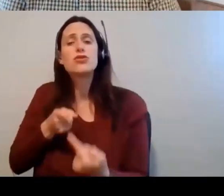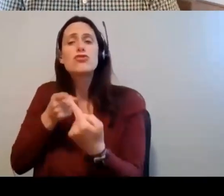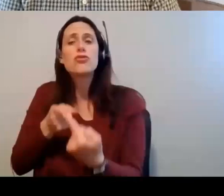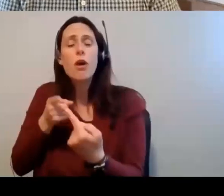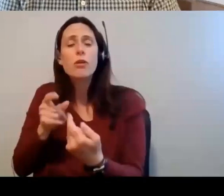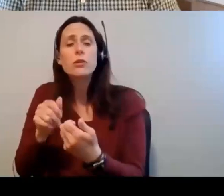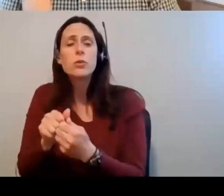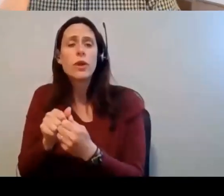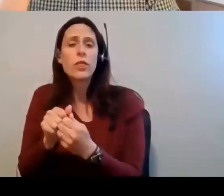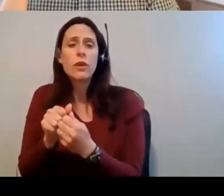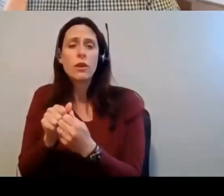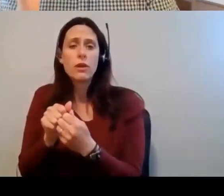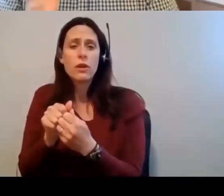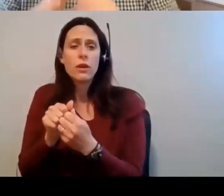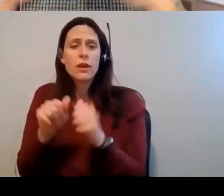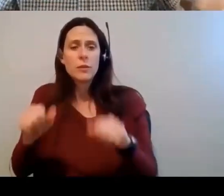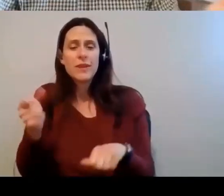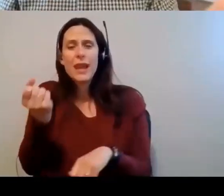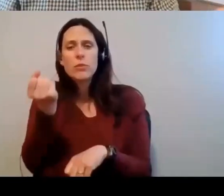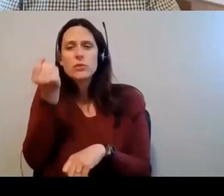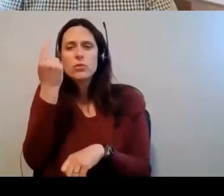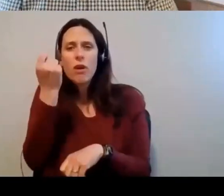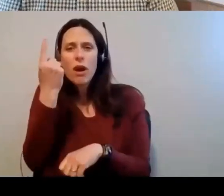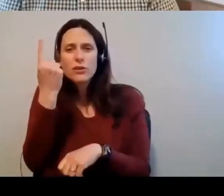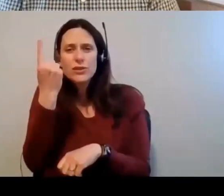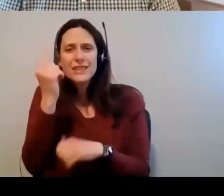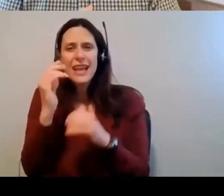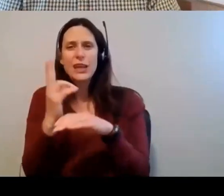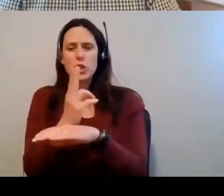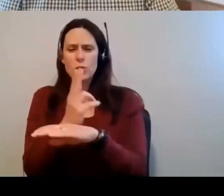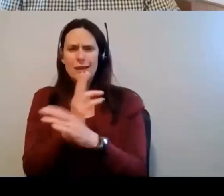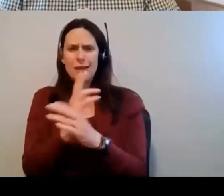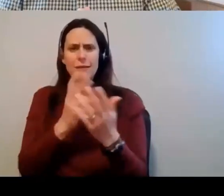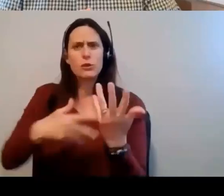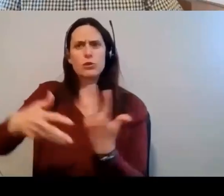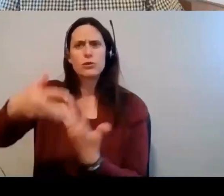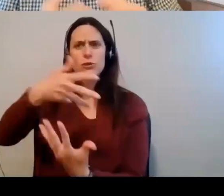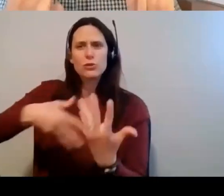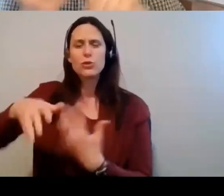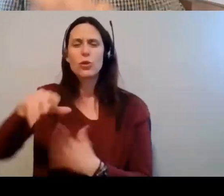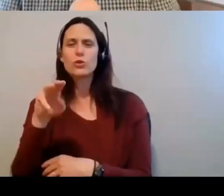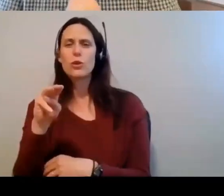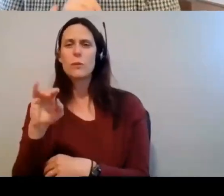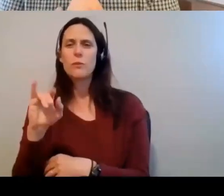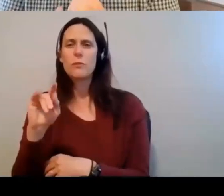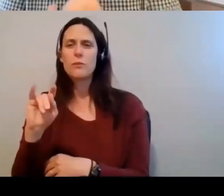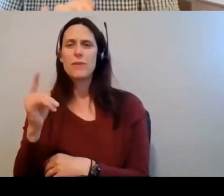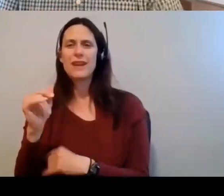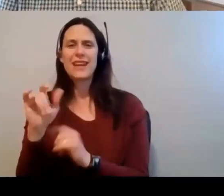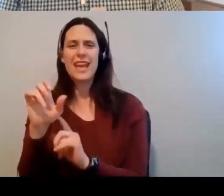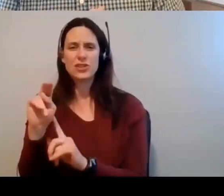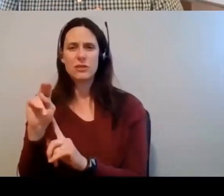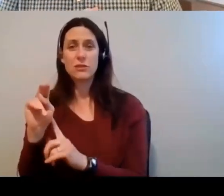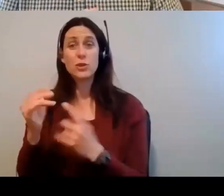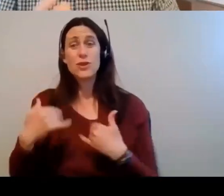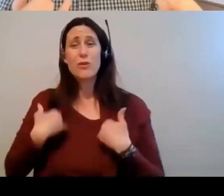being able to understand the use of kind of social mitigation tactics, right? So we're asking young people to wear a mask for 6